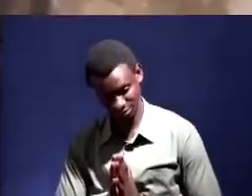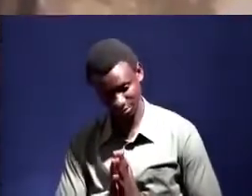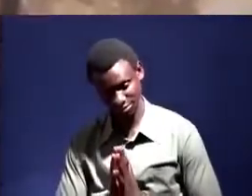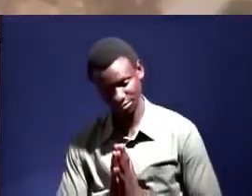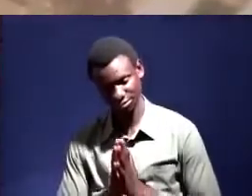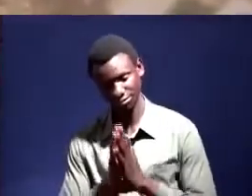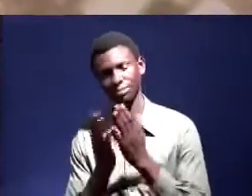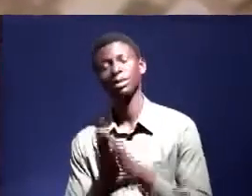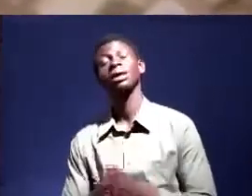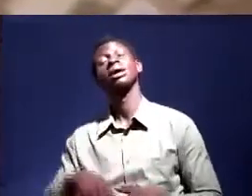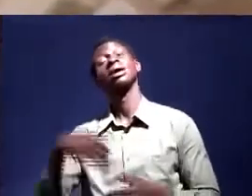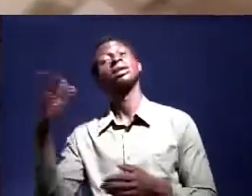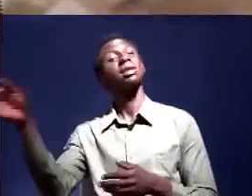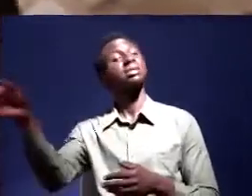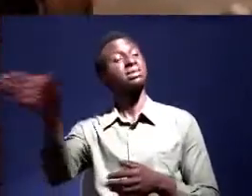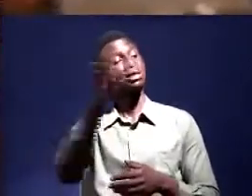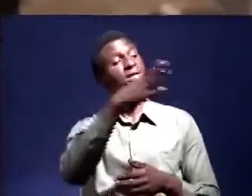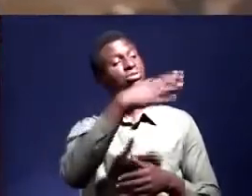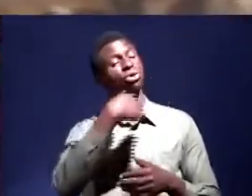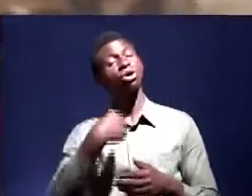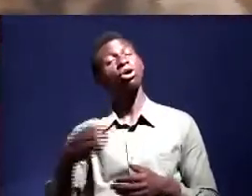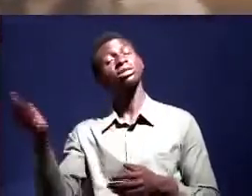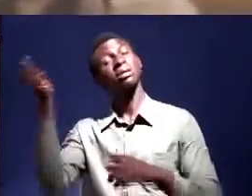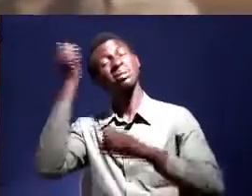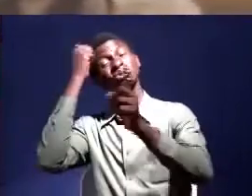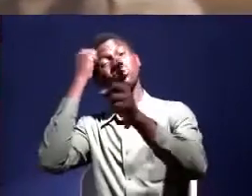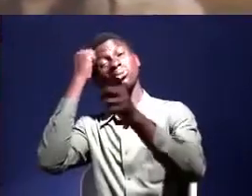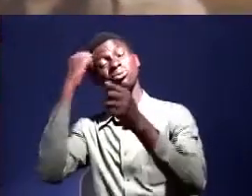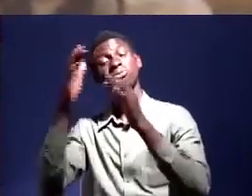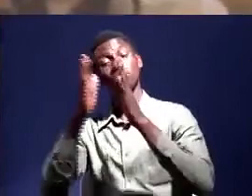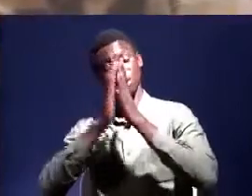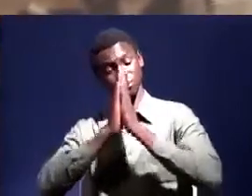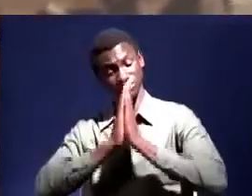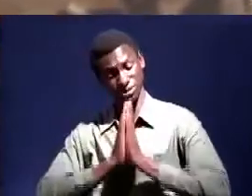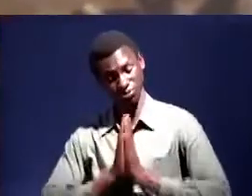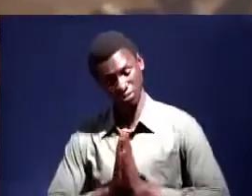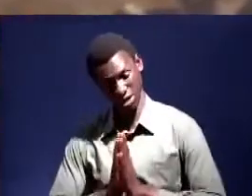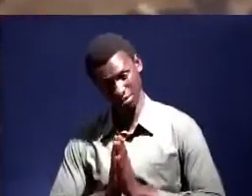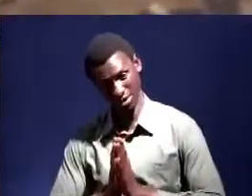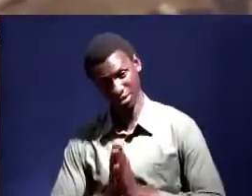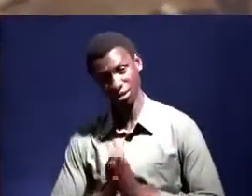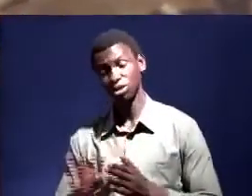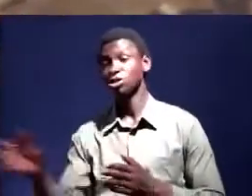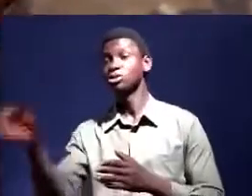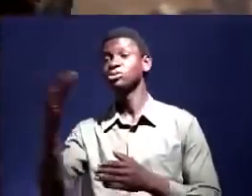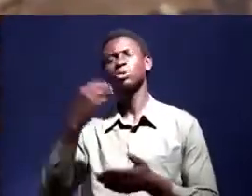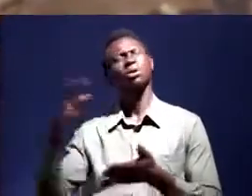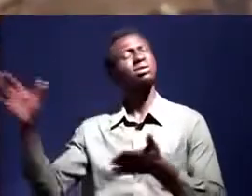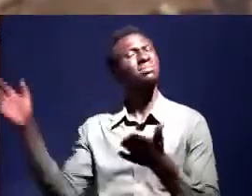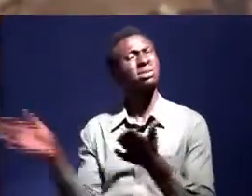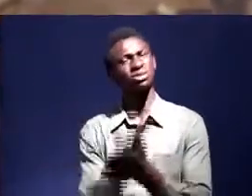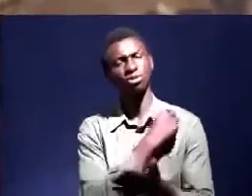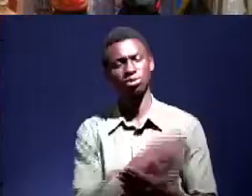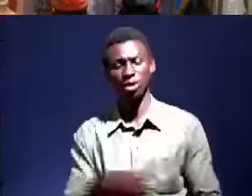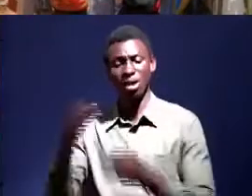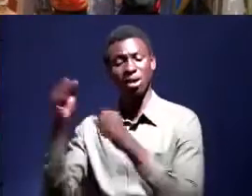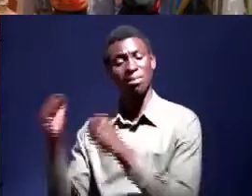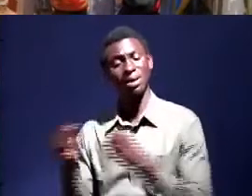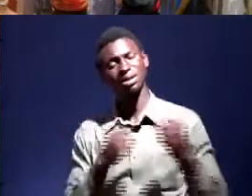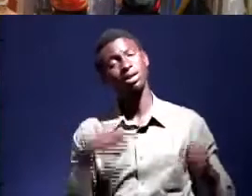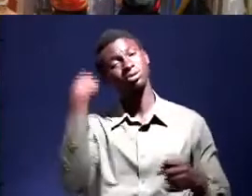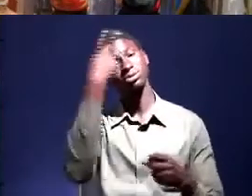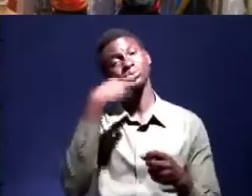they're all gone. Zote zimekwenda. Acts chapter 2 verse 38 says, katika Matendo 2 mstari